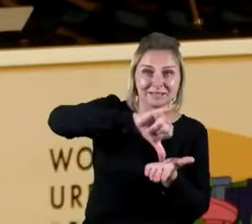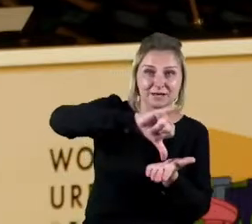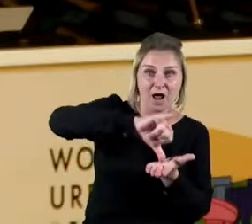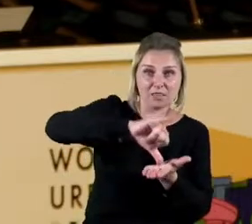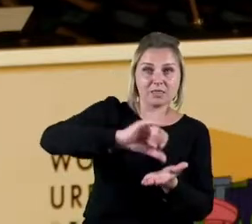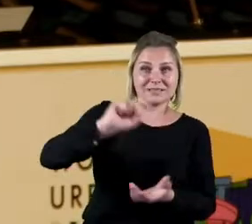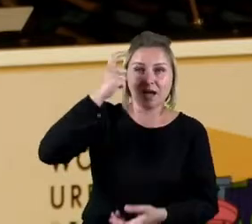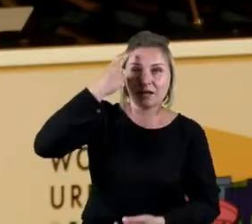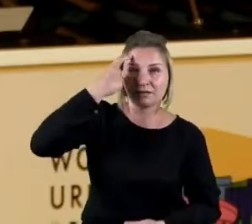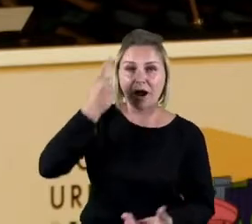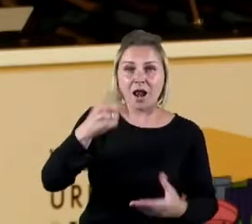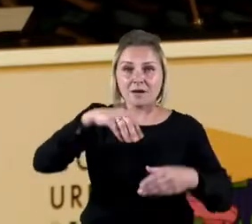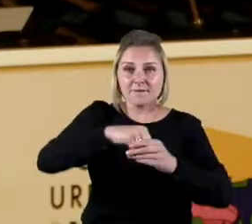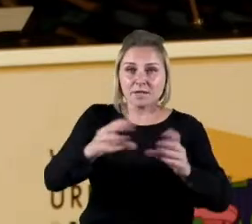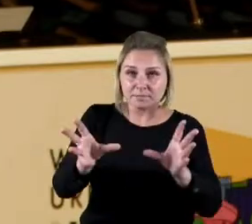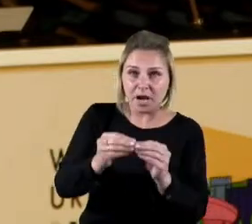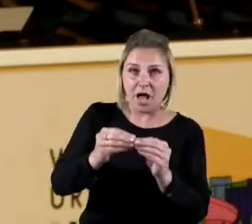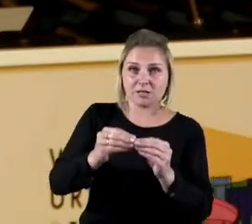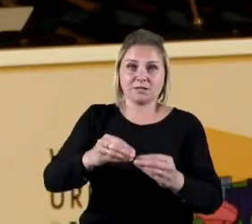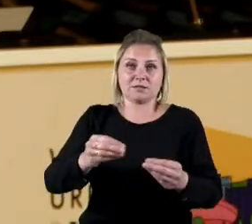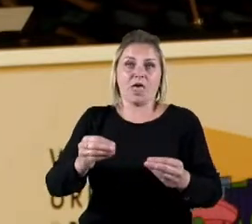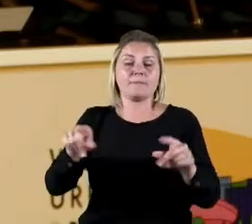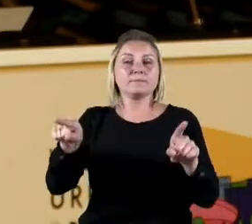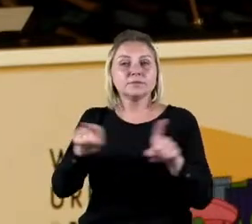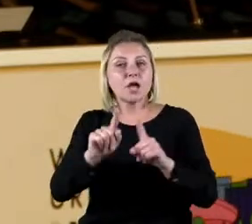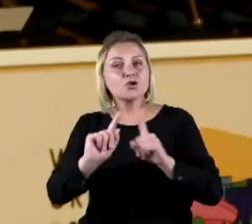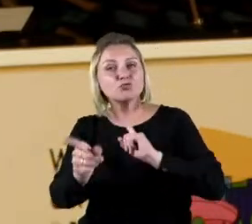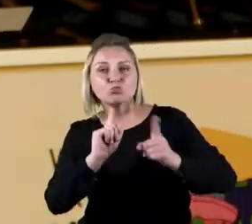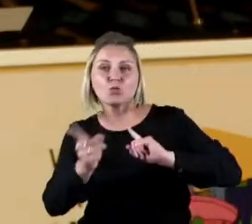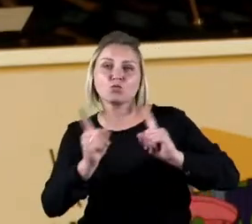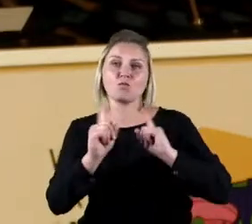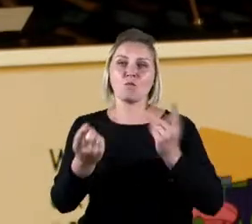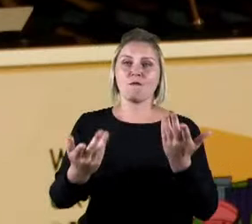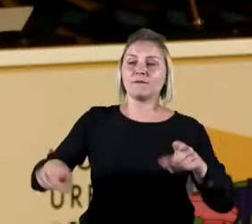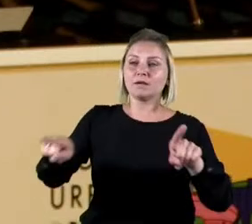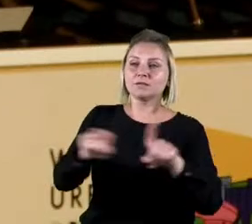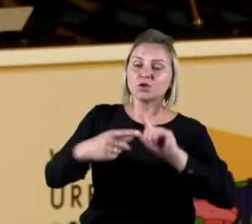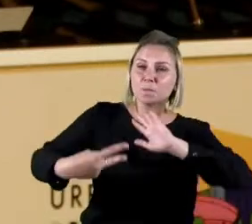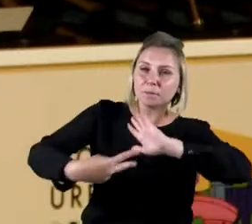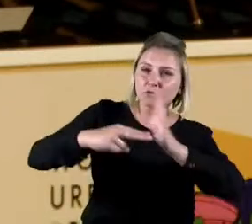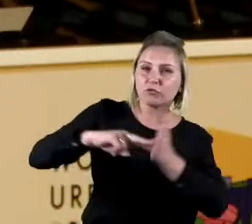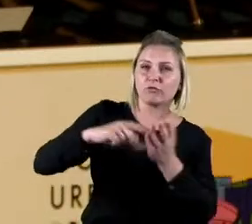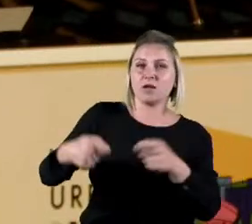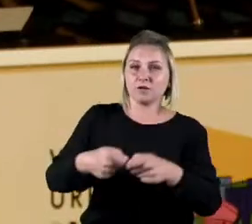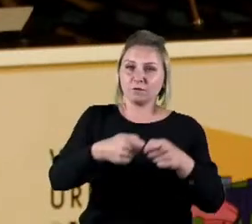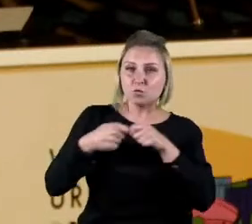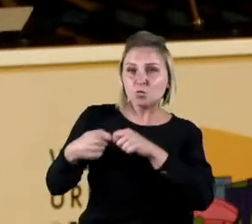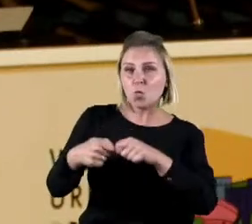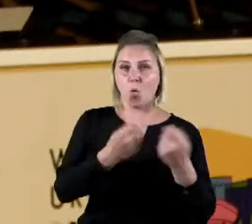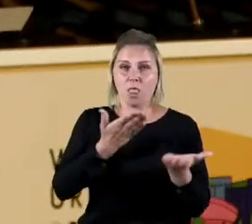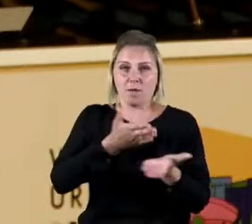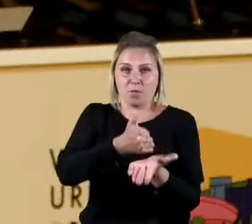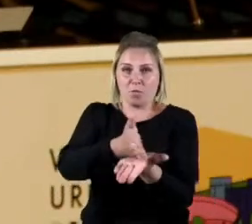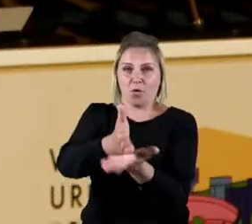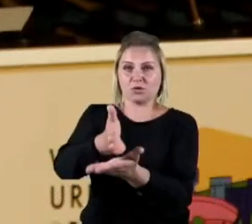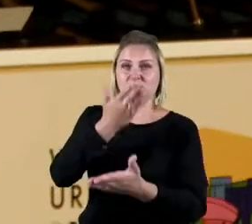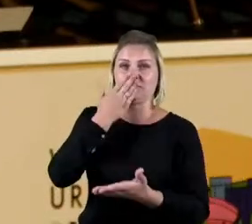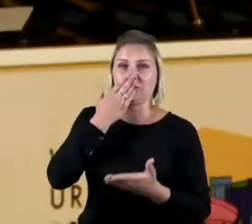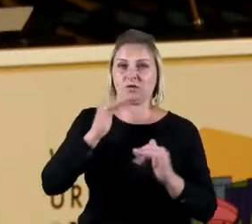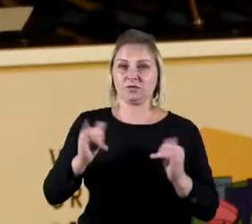communication spaces and promoting the planning of joint interventions, in addition to the